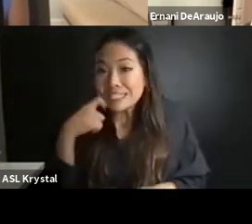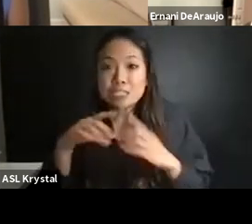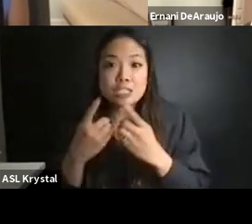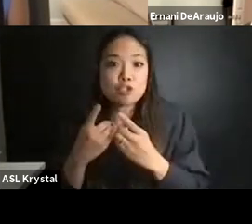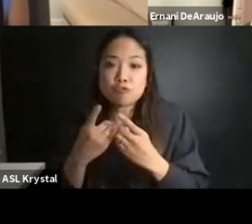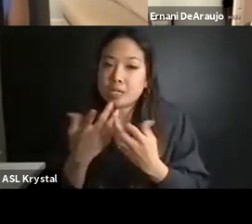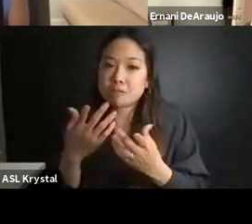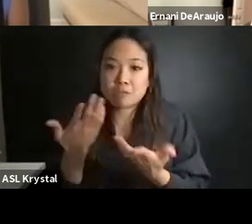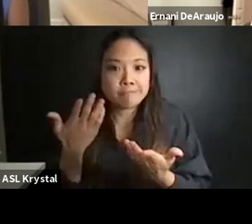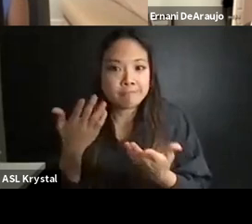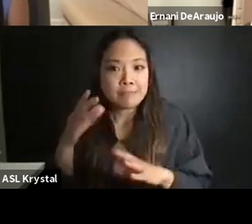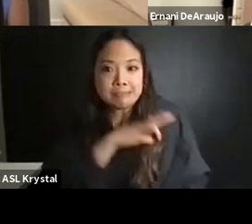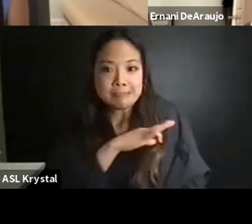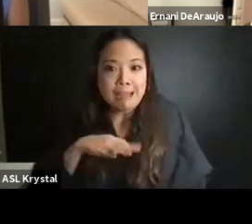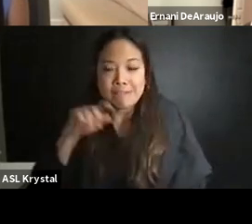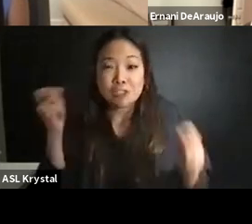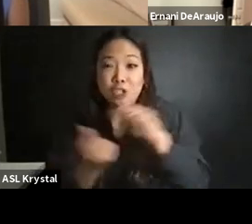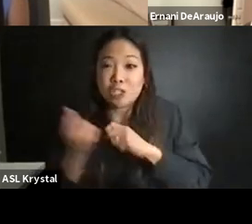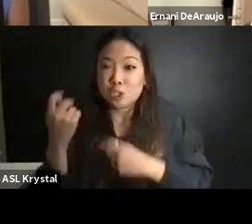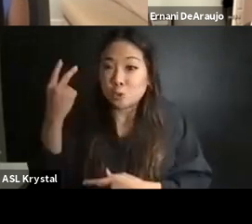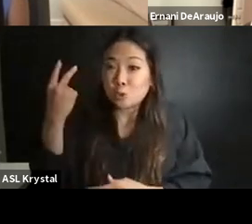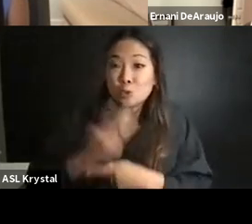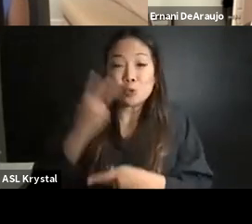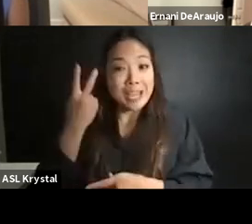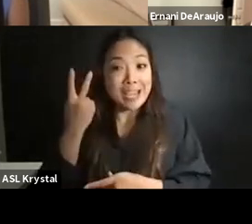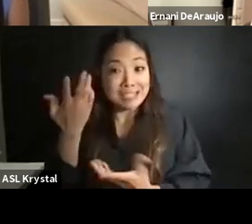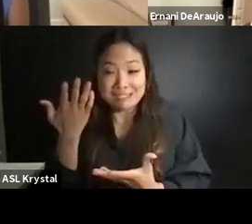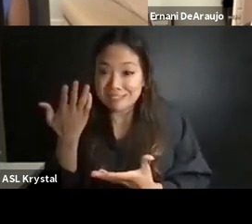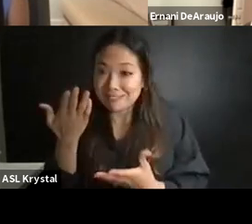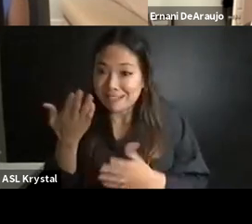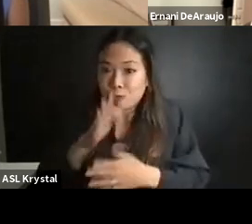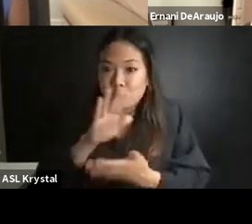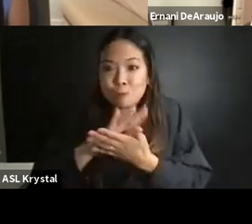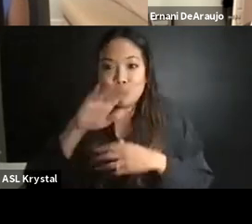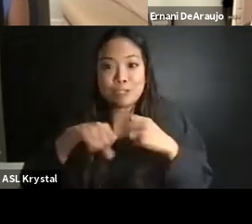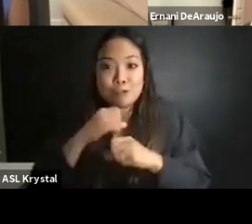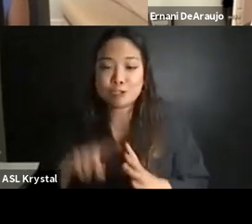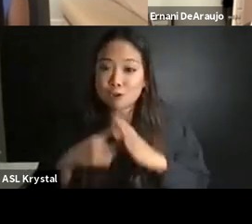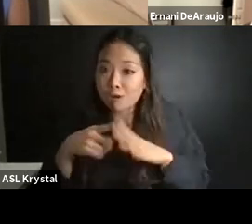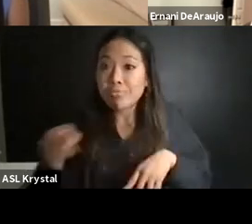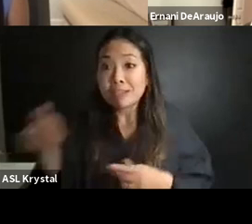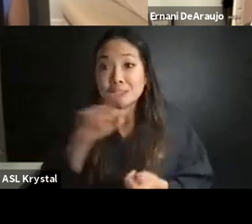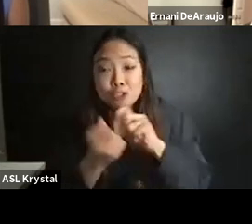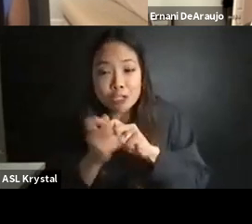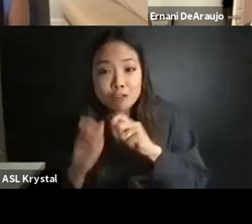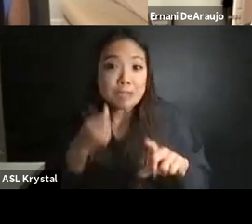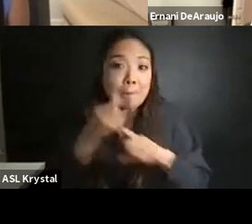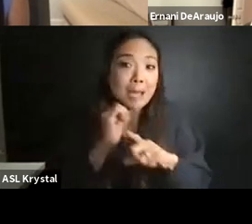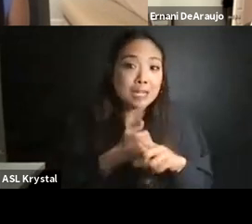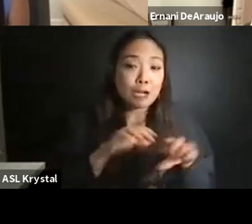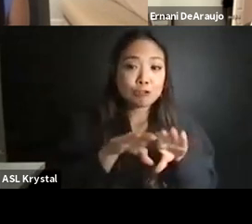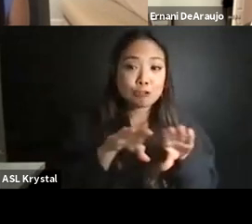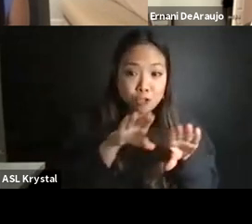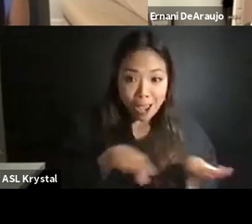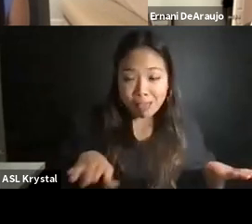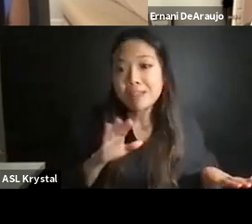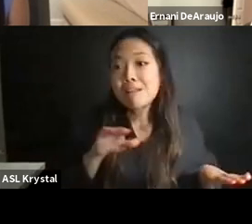days into the school year the district staffing changes have affected our child and other children at the school through not